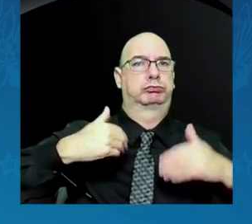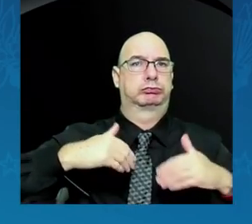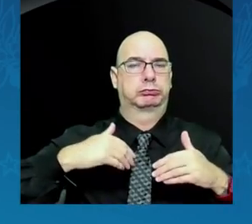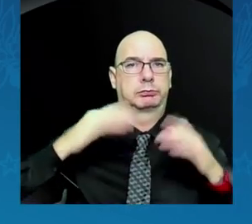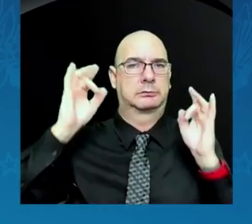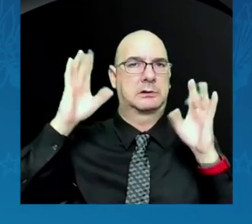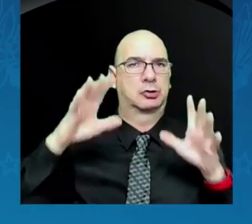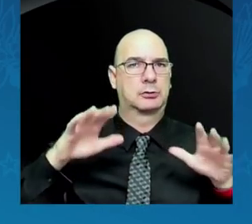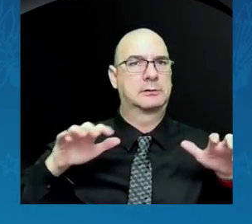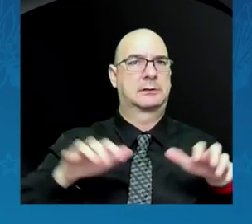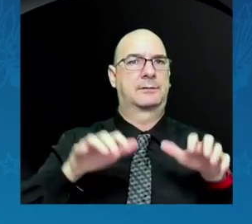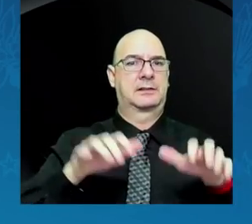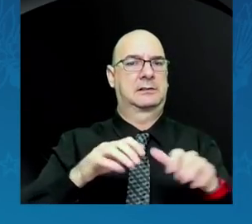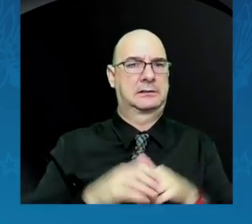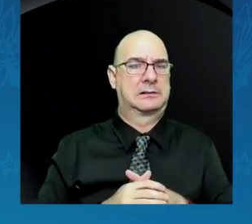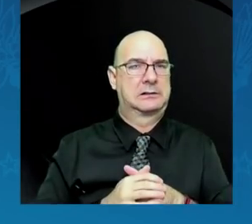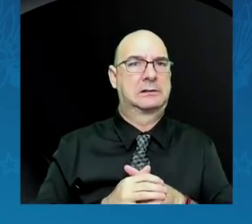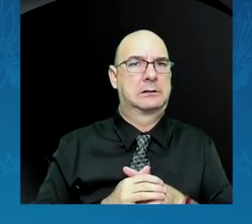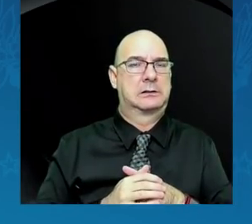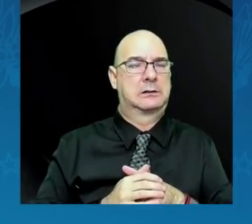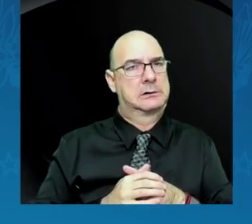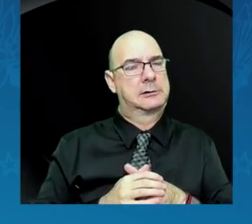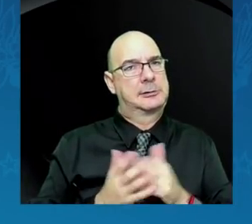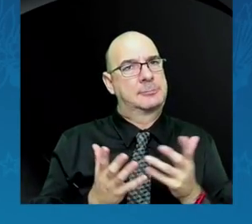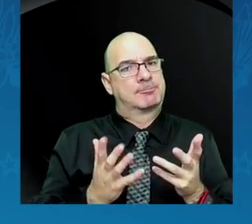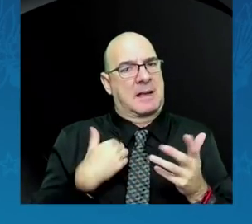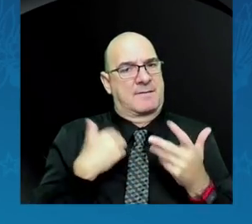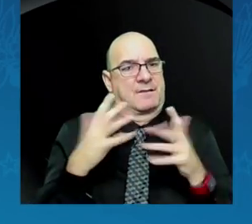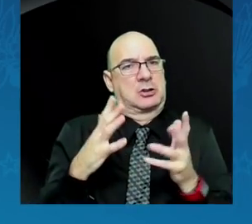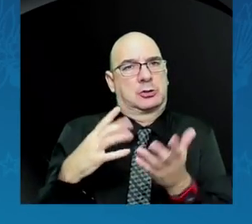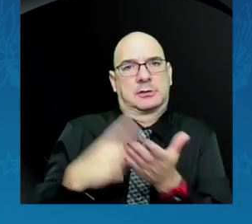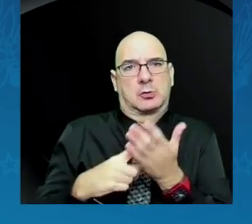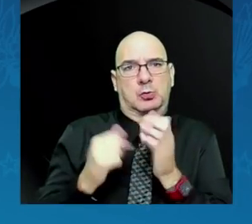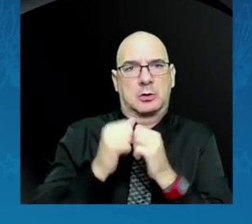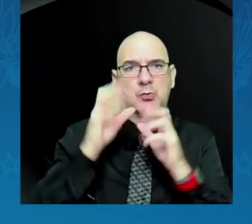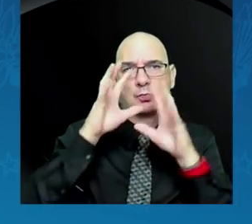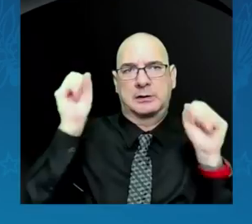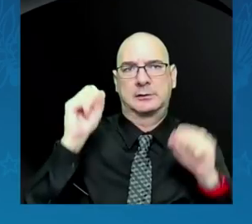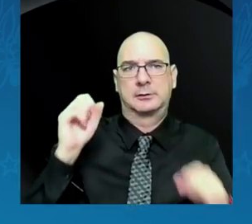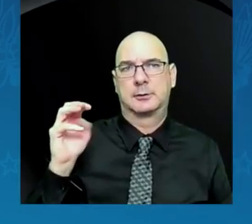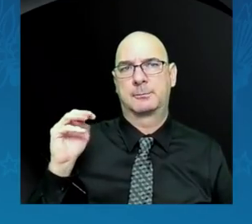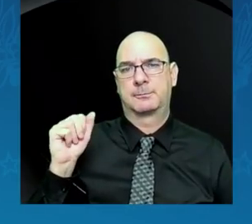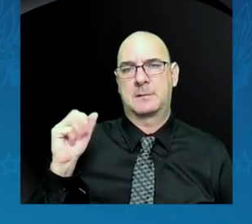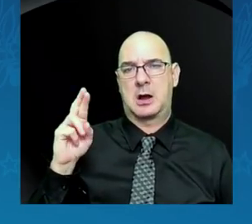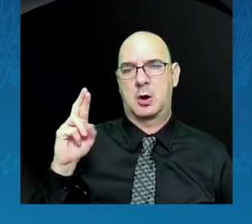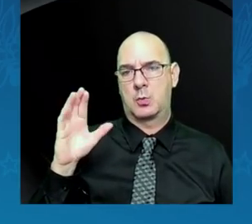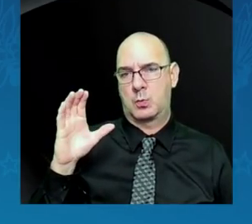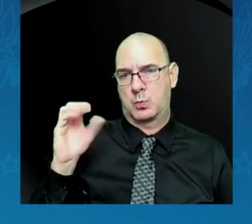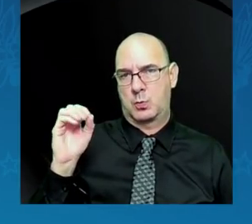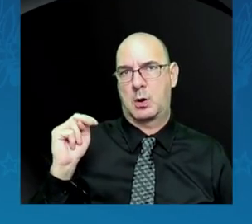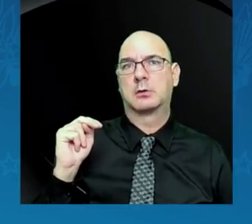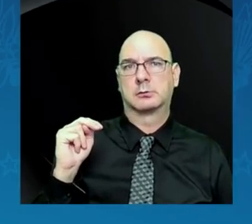that I discussed with President Macron, and the eyes of the world and its leaders are